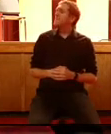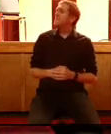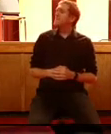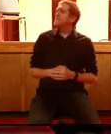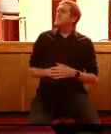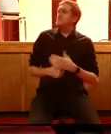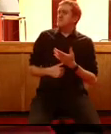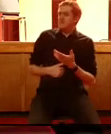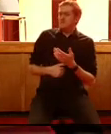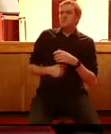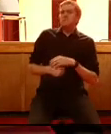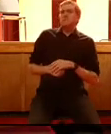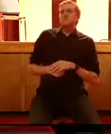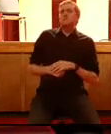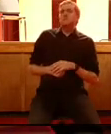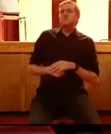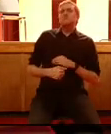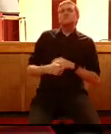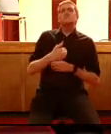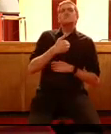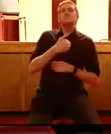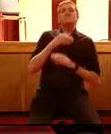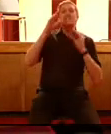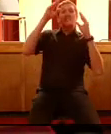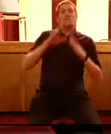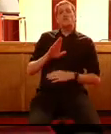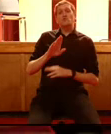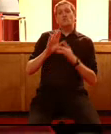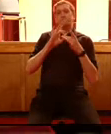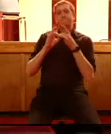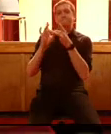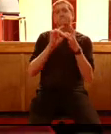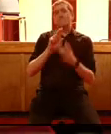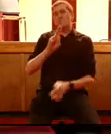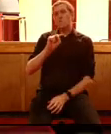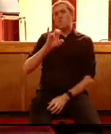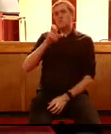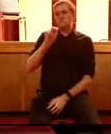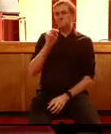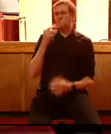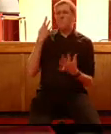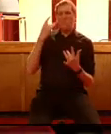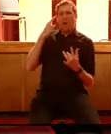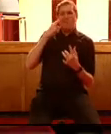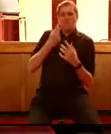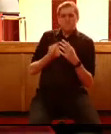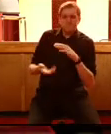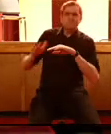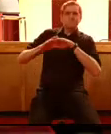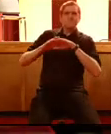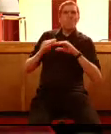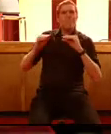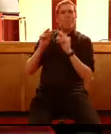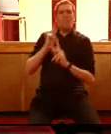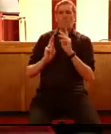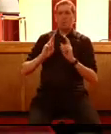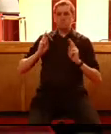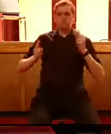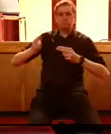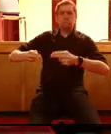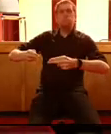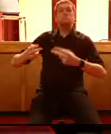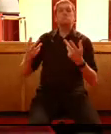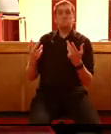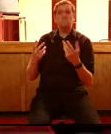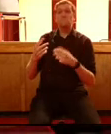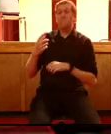Next question. Why do you think membership in the teachers' union has grown substantially in the last 2 years? Do you consider more of a